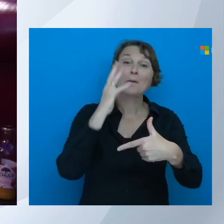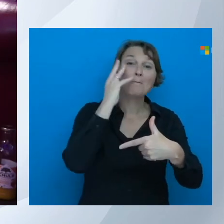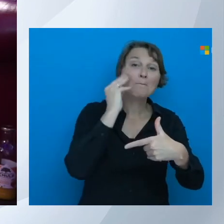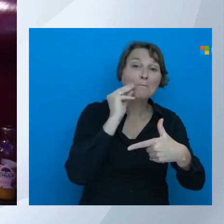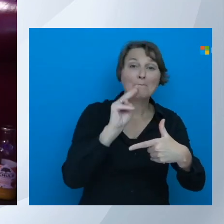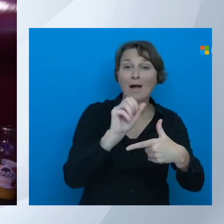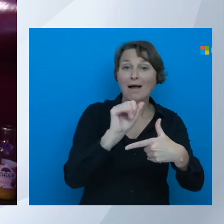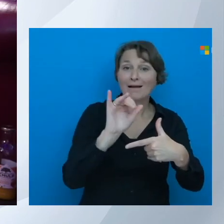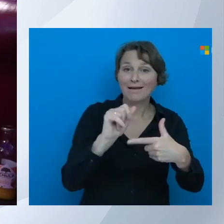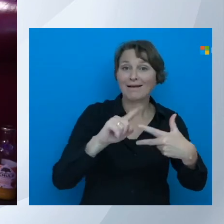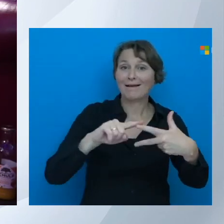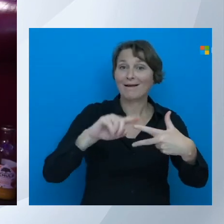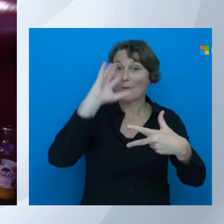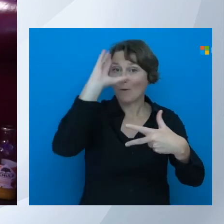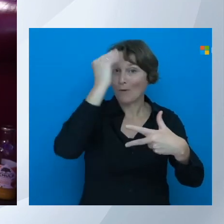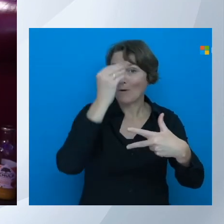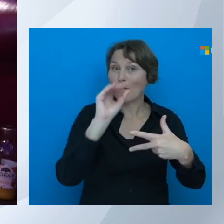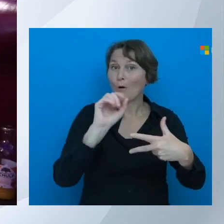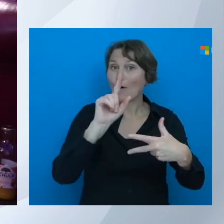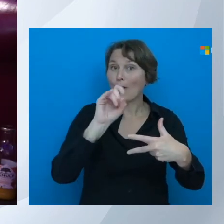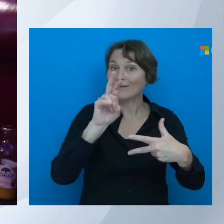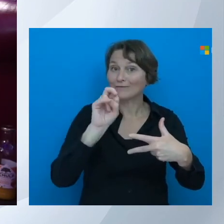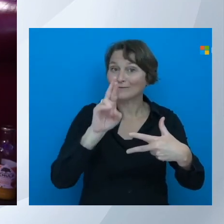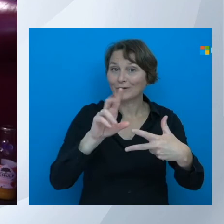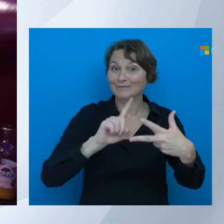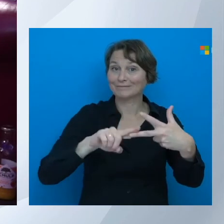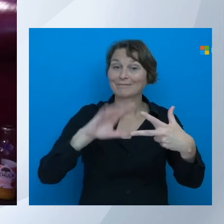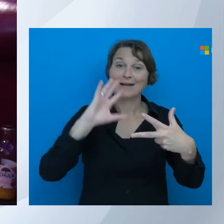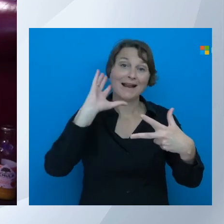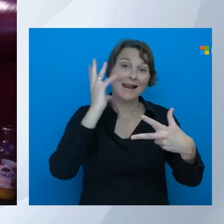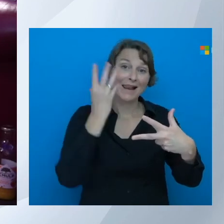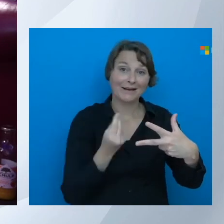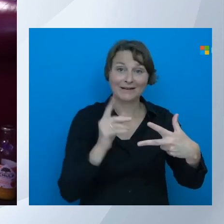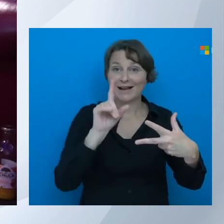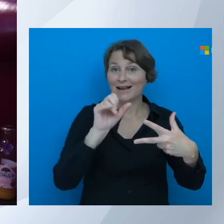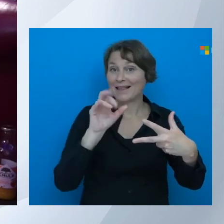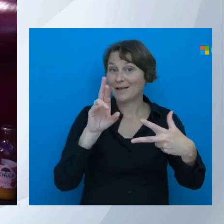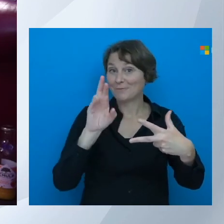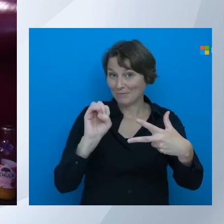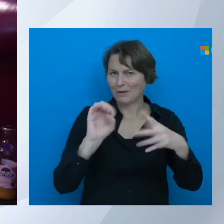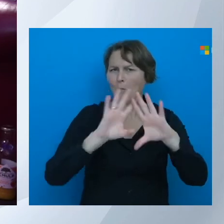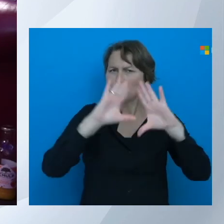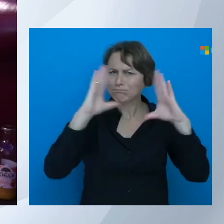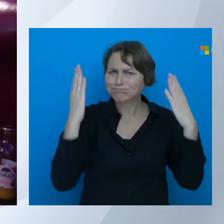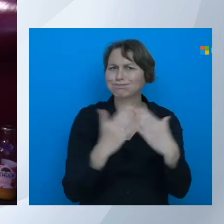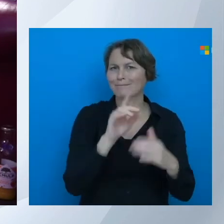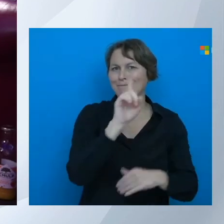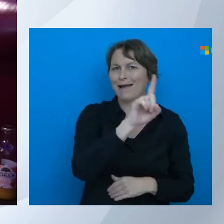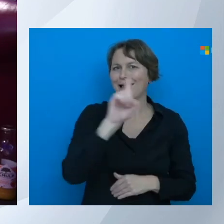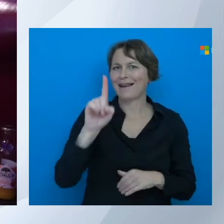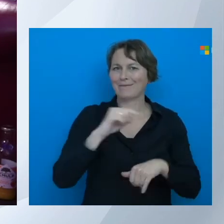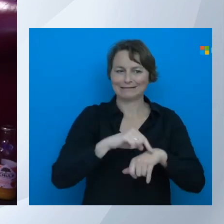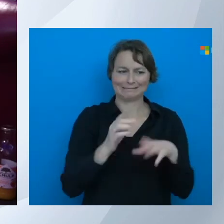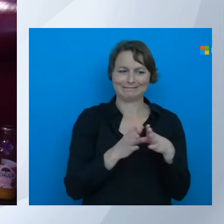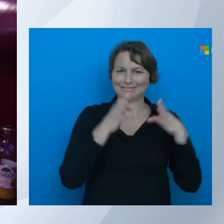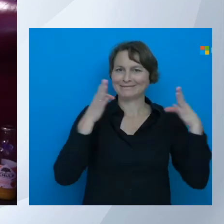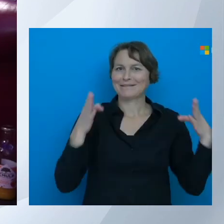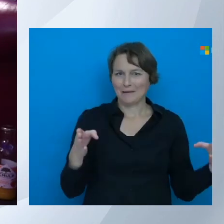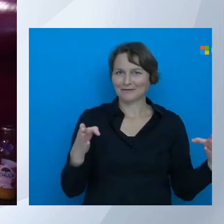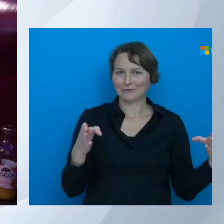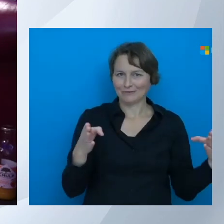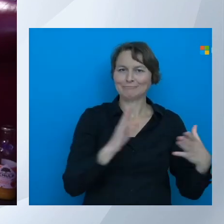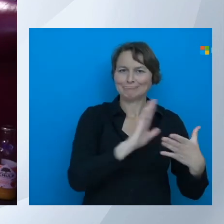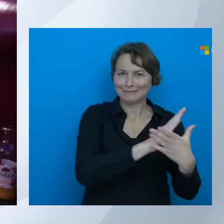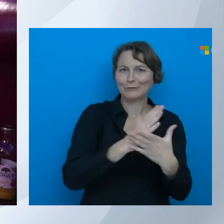11 sessions on track 1. You can find out which sessions are being interpreted on the schedule